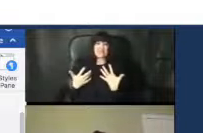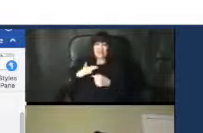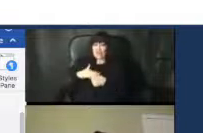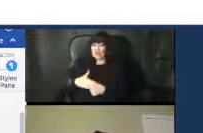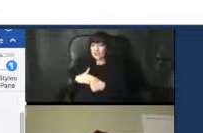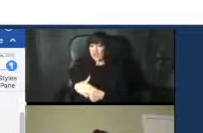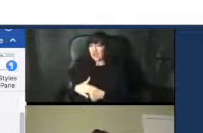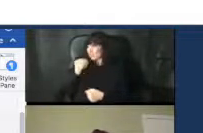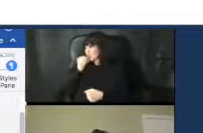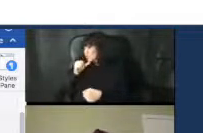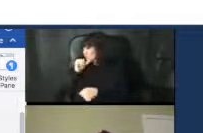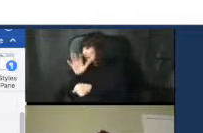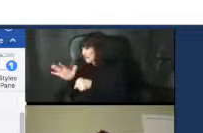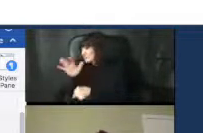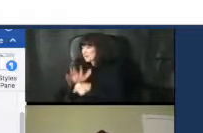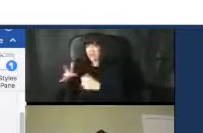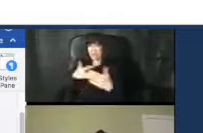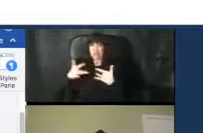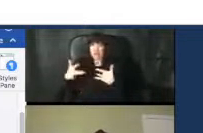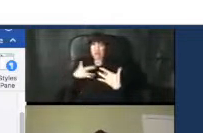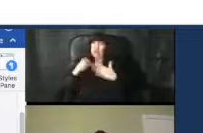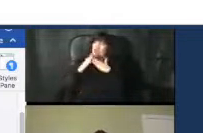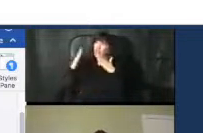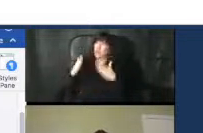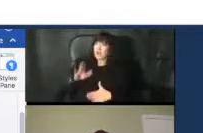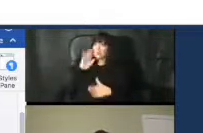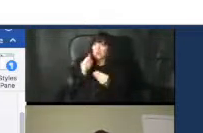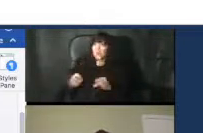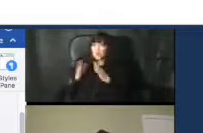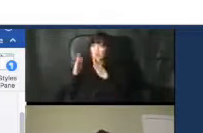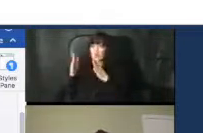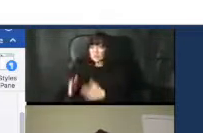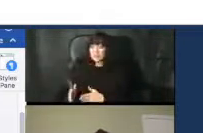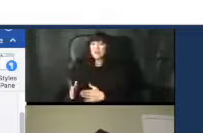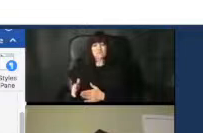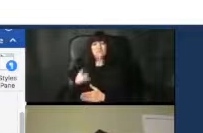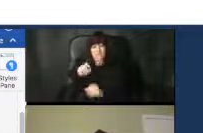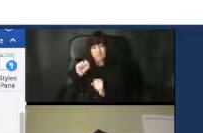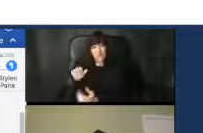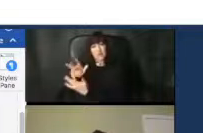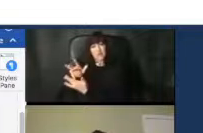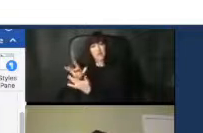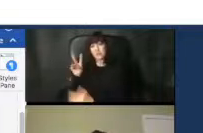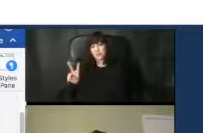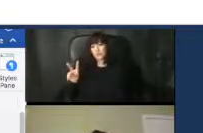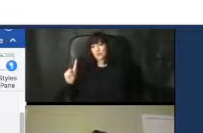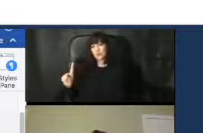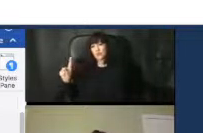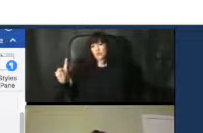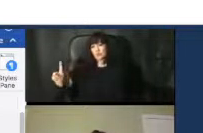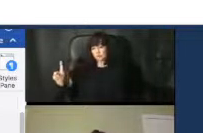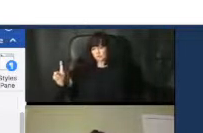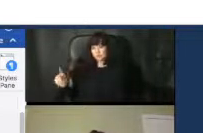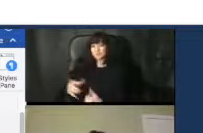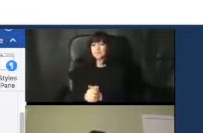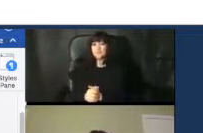or concerns about housing. So you can contact 211. Certainly on the Children's Department